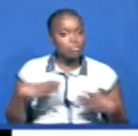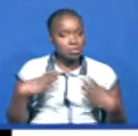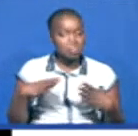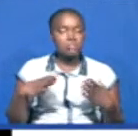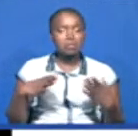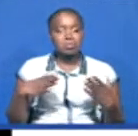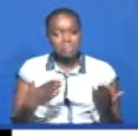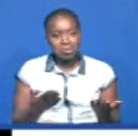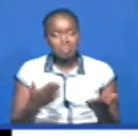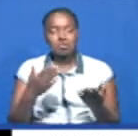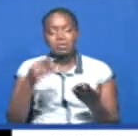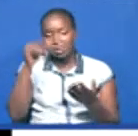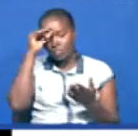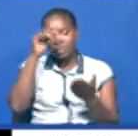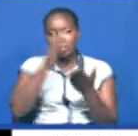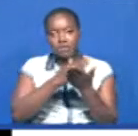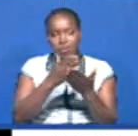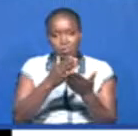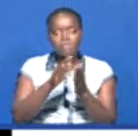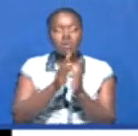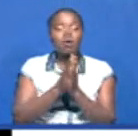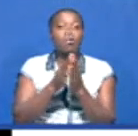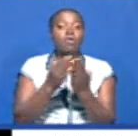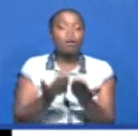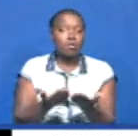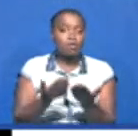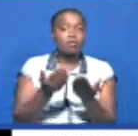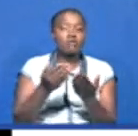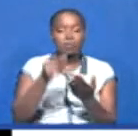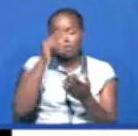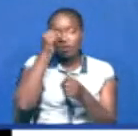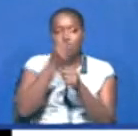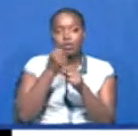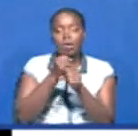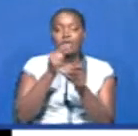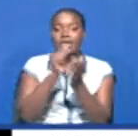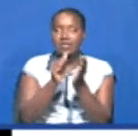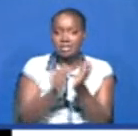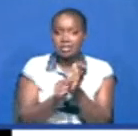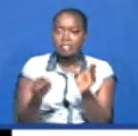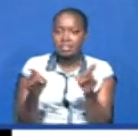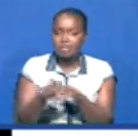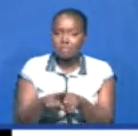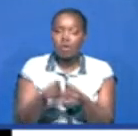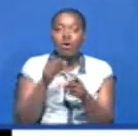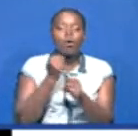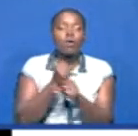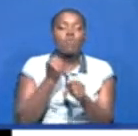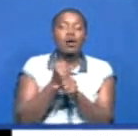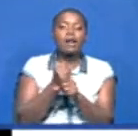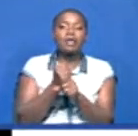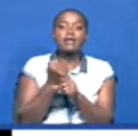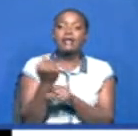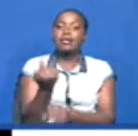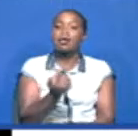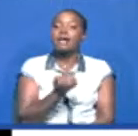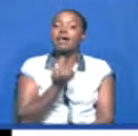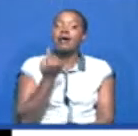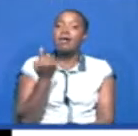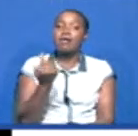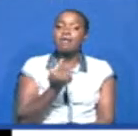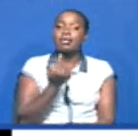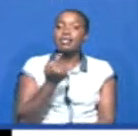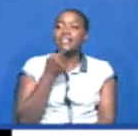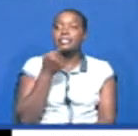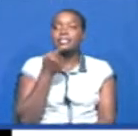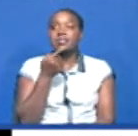government departments or government functionaries or government agencies working in silos and saying, you know,